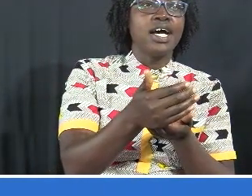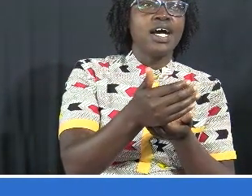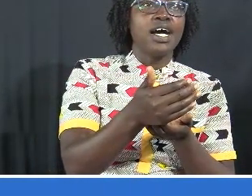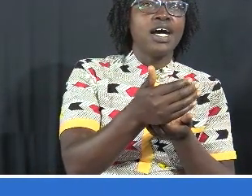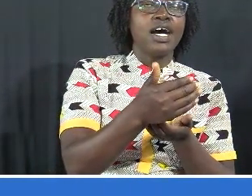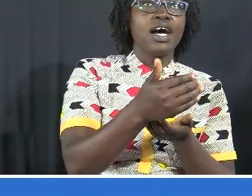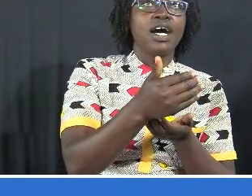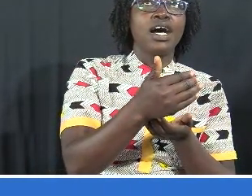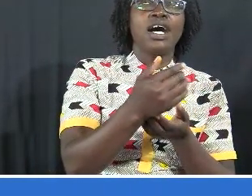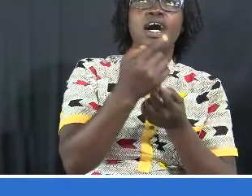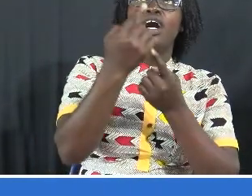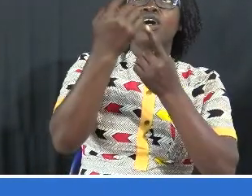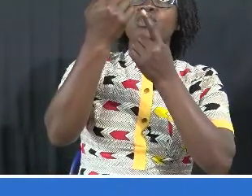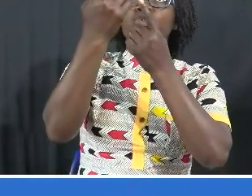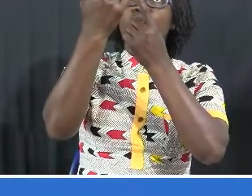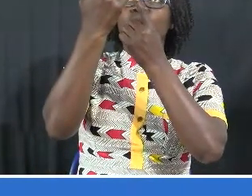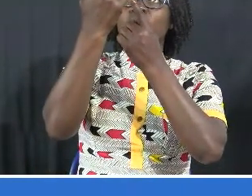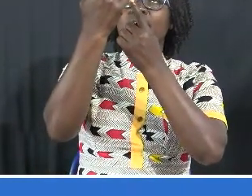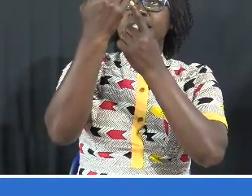wakusanya.